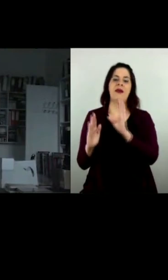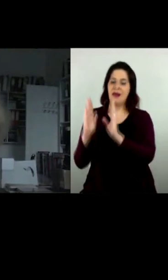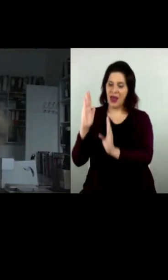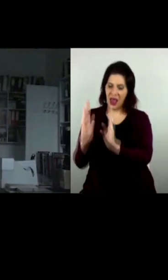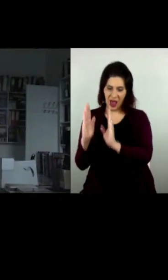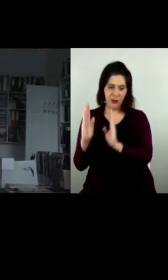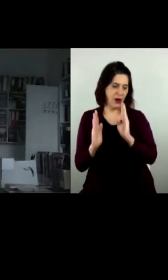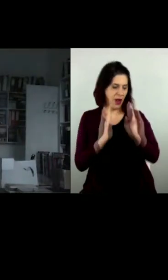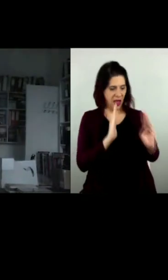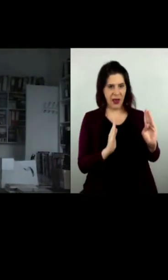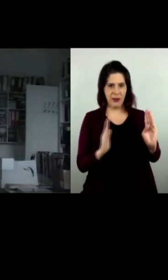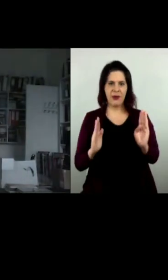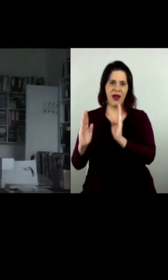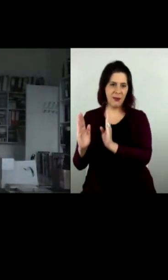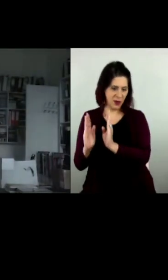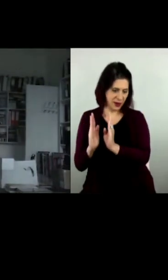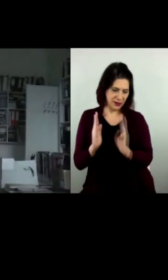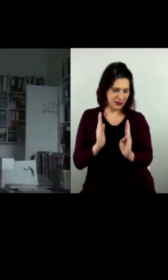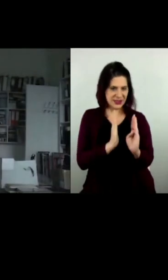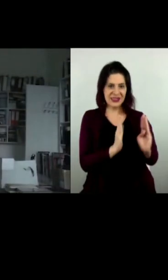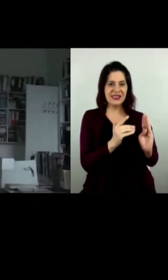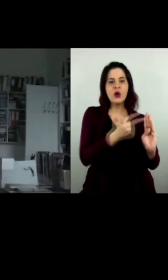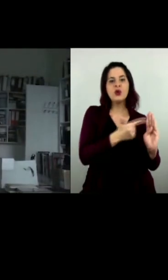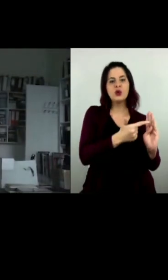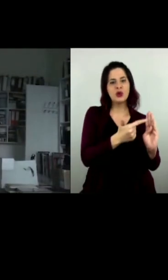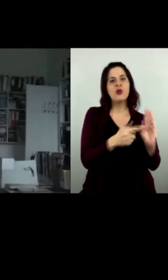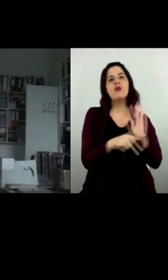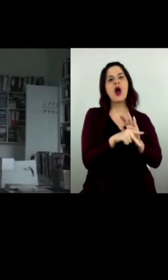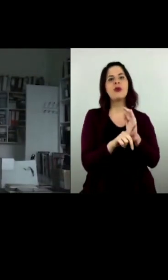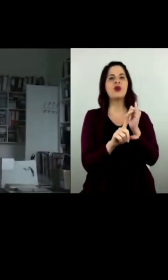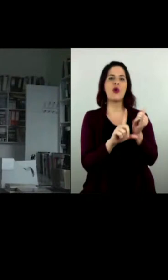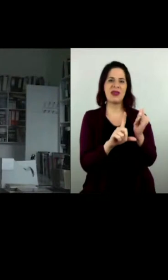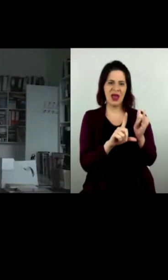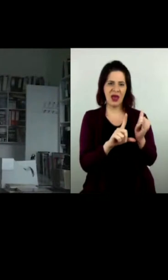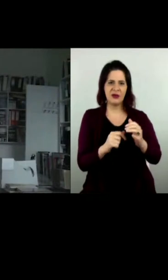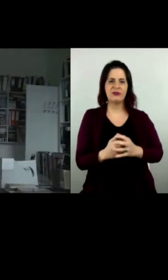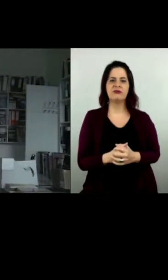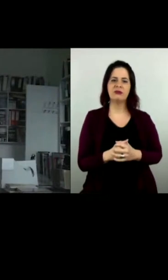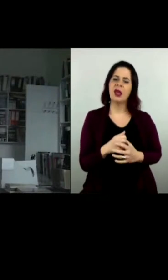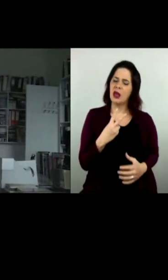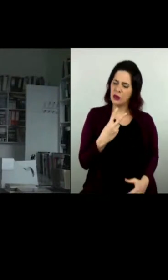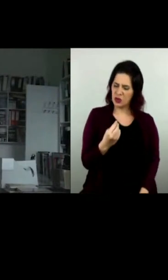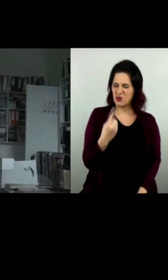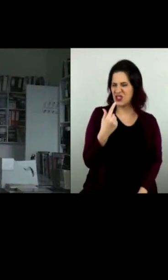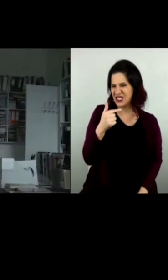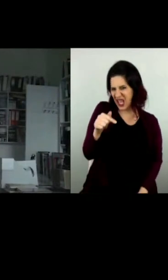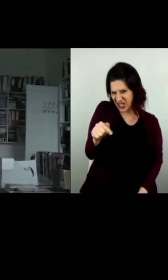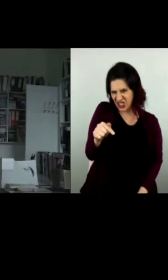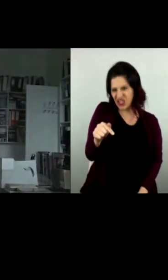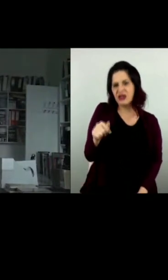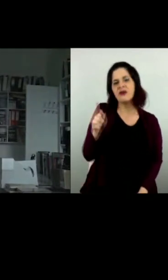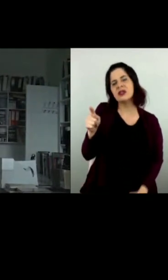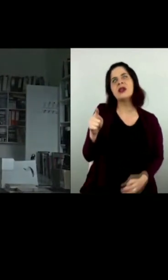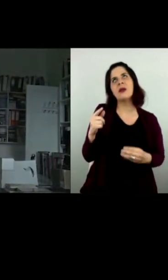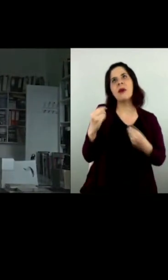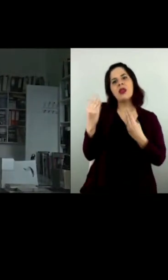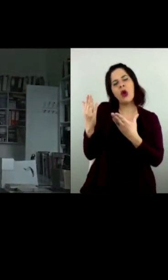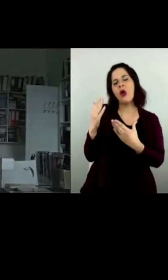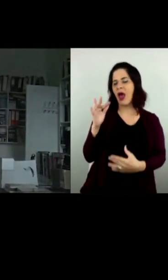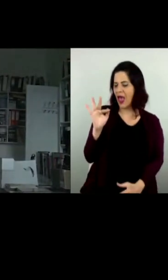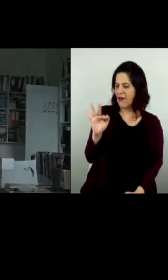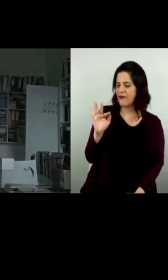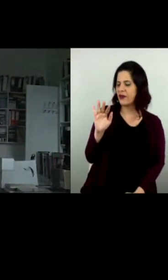the history of documentaries. Mm. And in 2007, you sent to